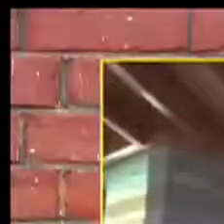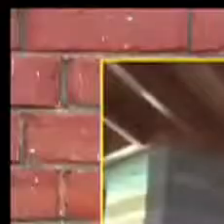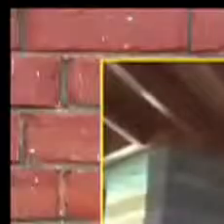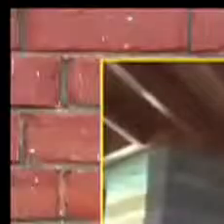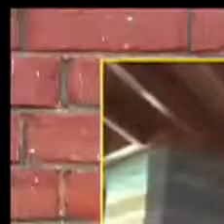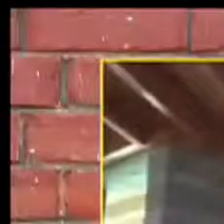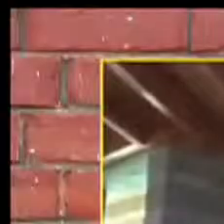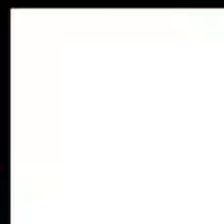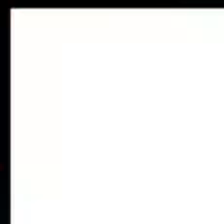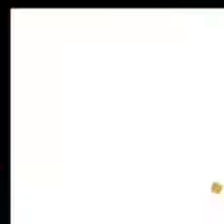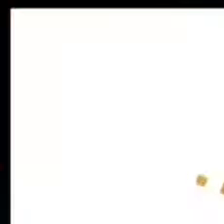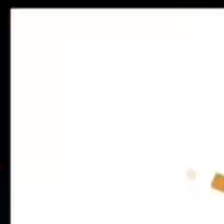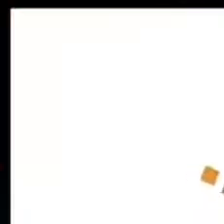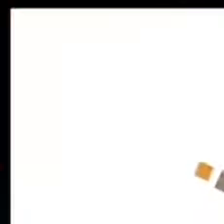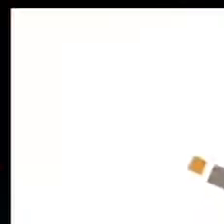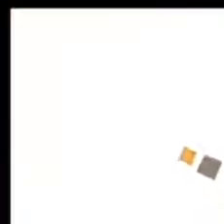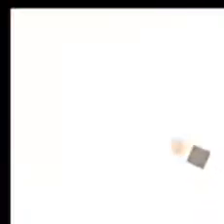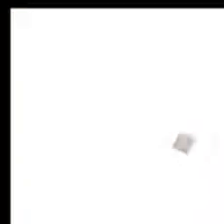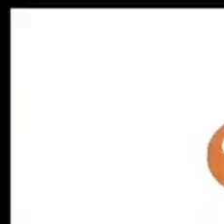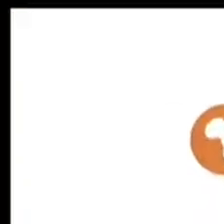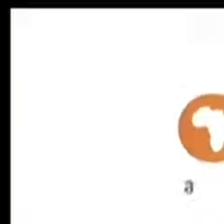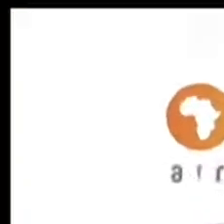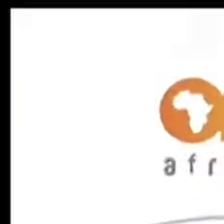that even possible?